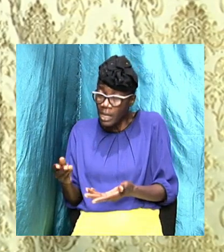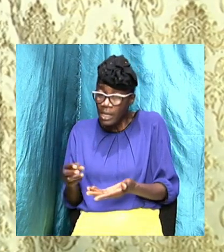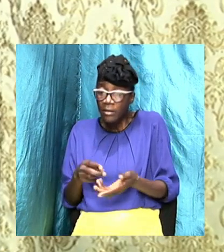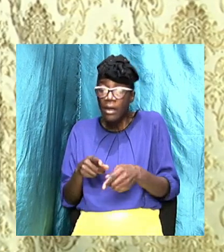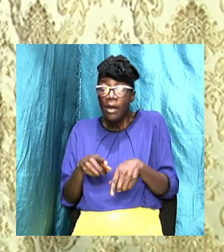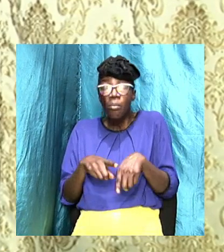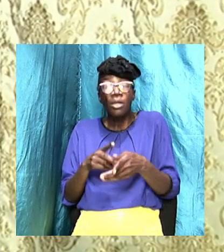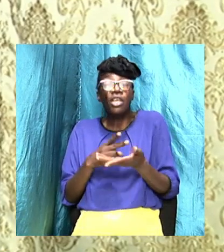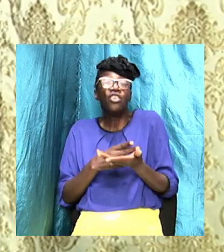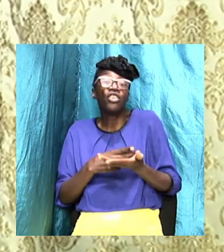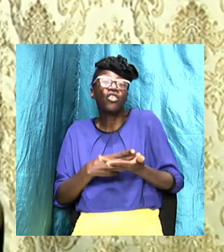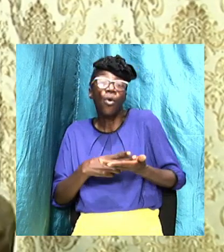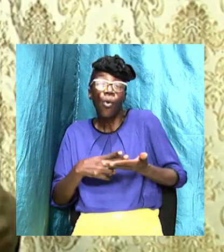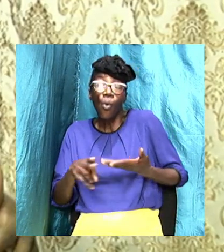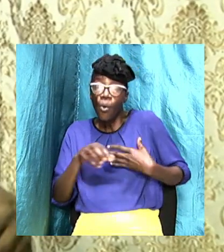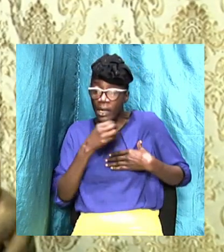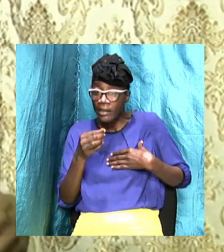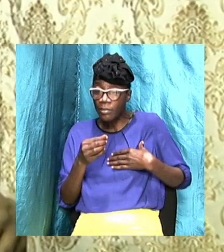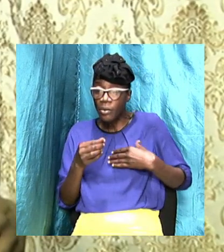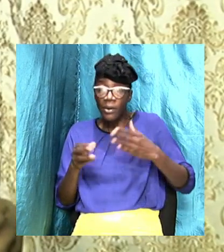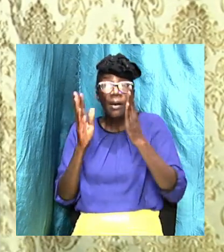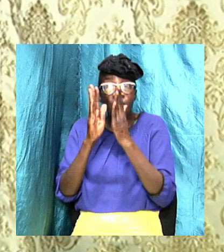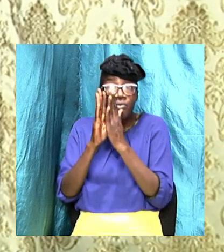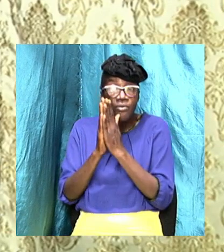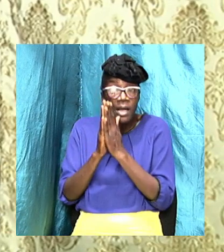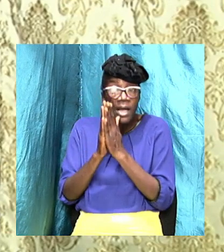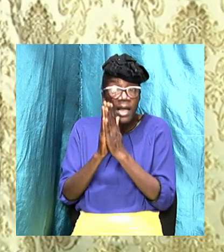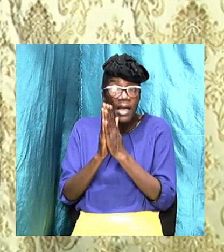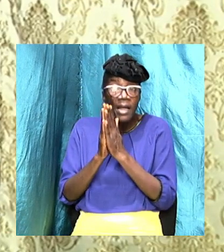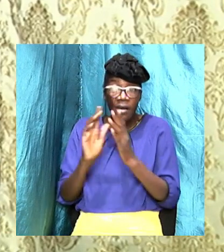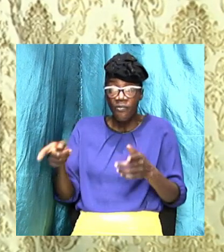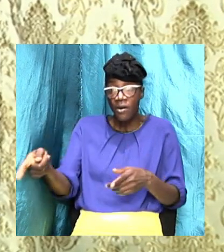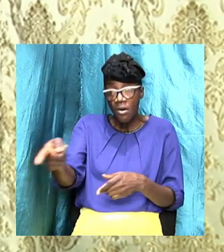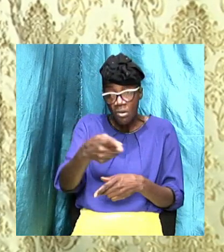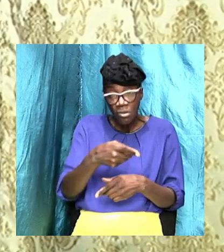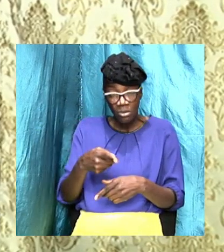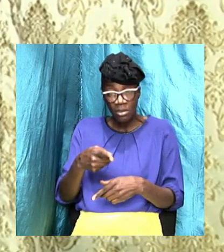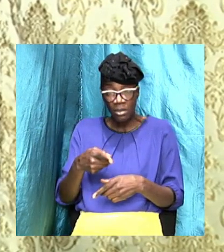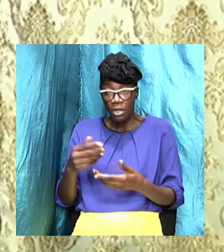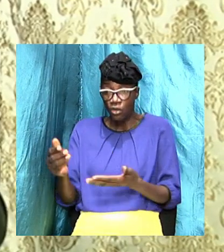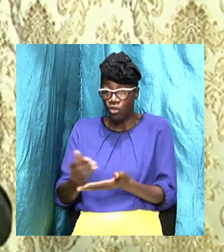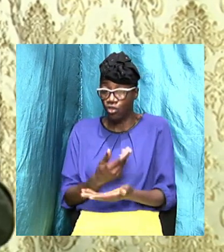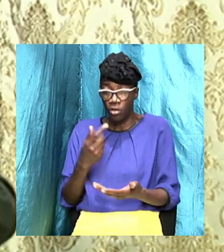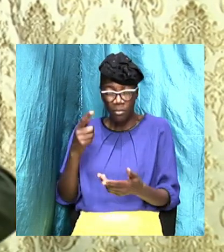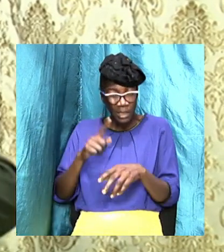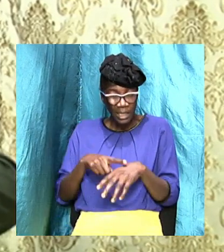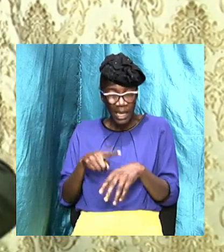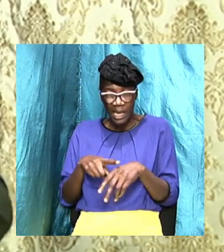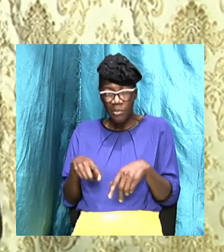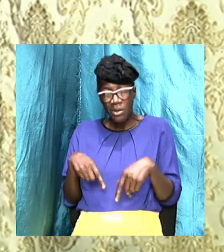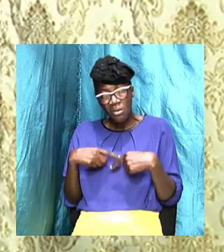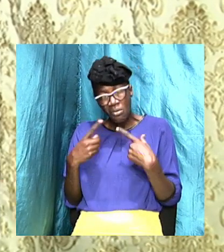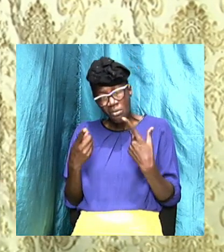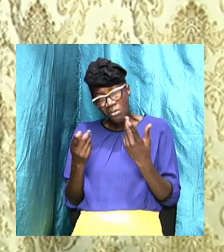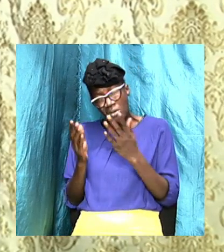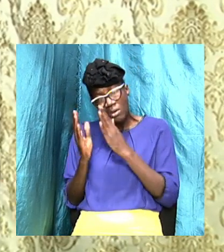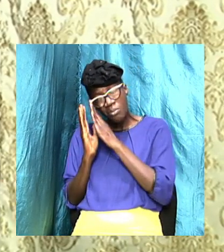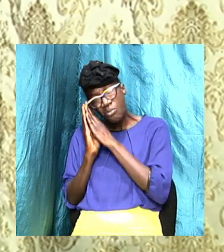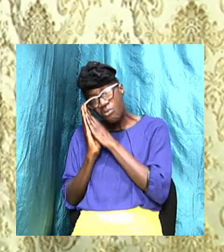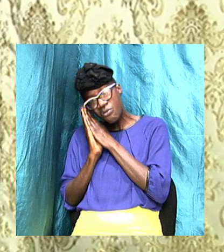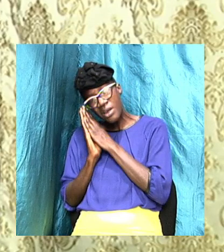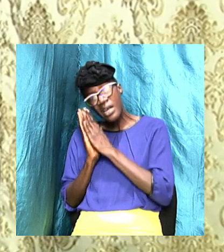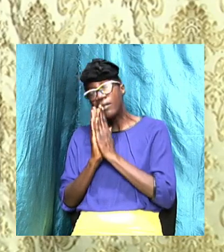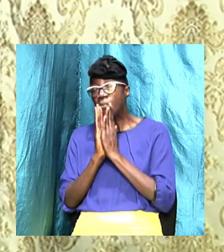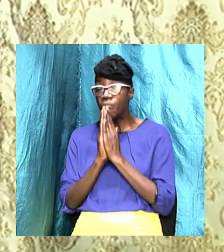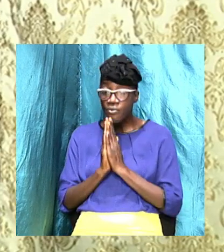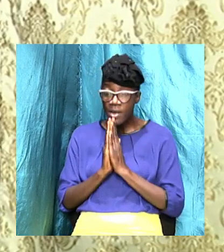Holy Spirit that makes intercession for us. So sometimes when we go down to pray,